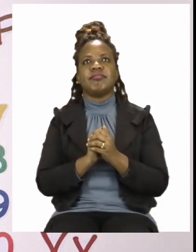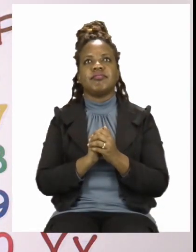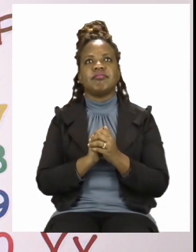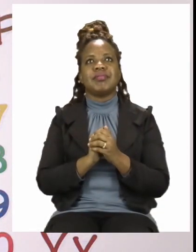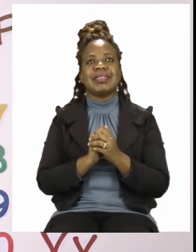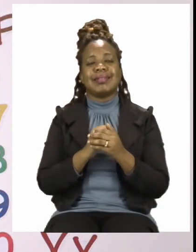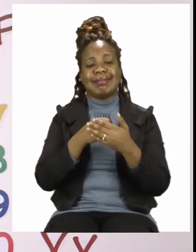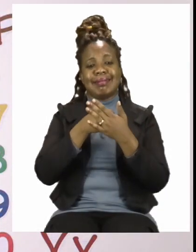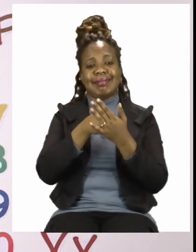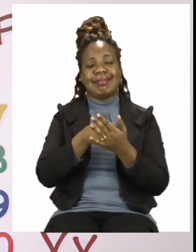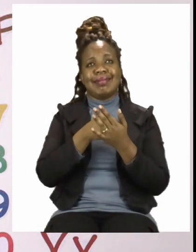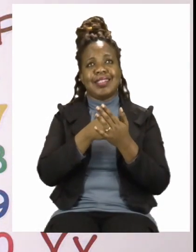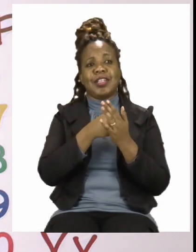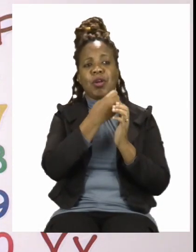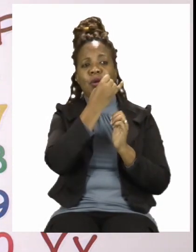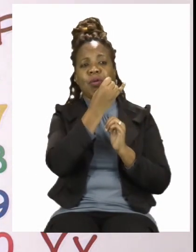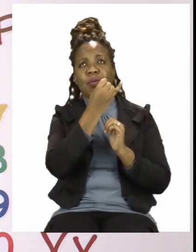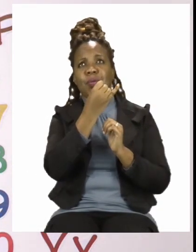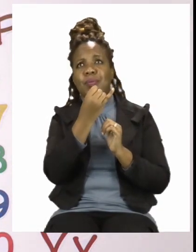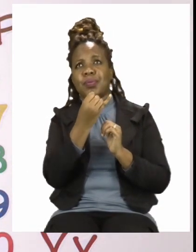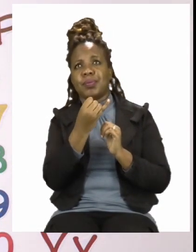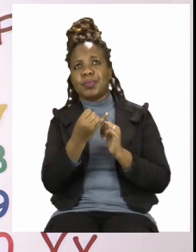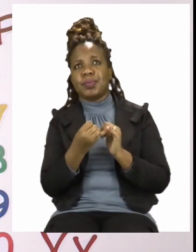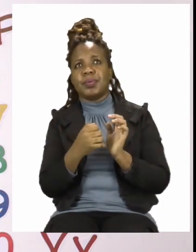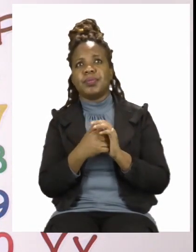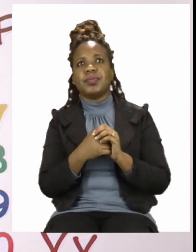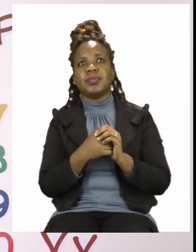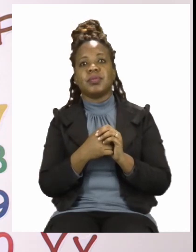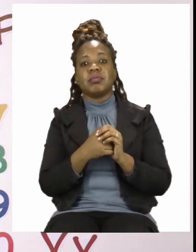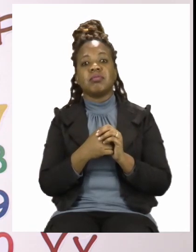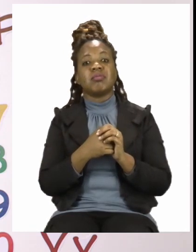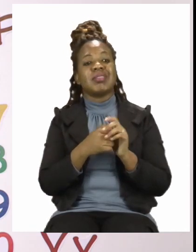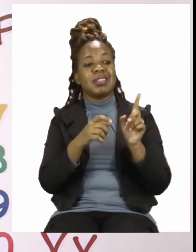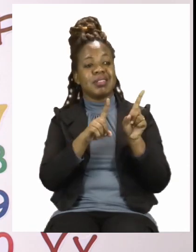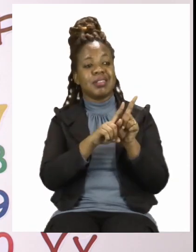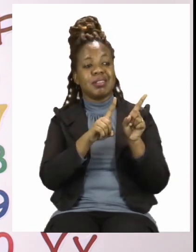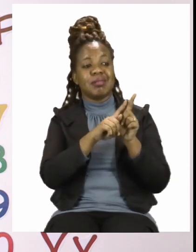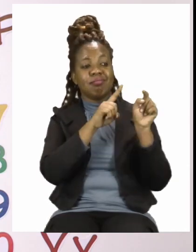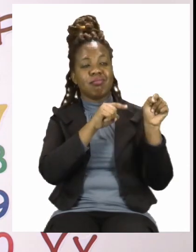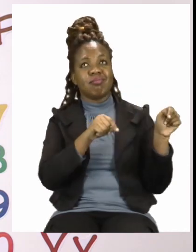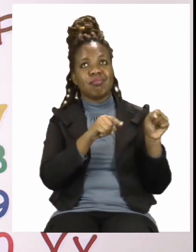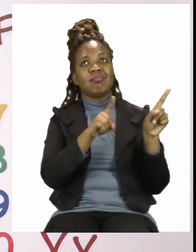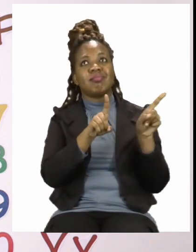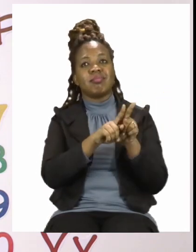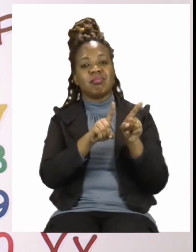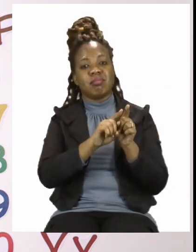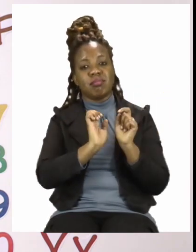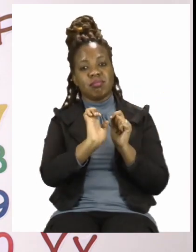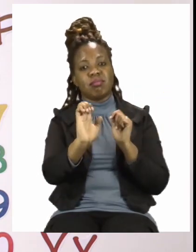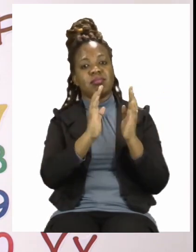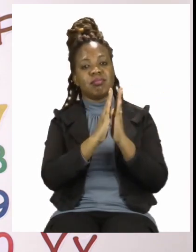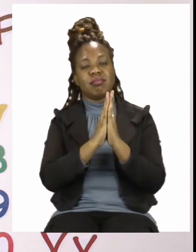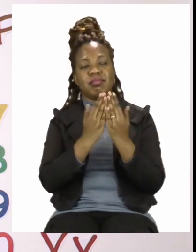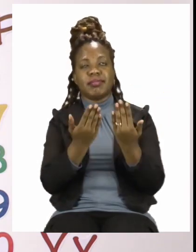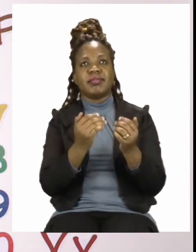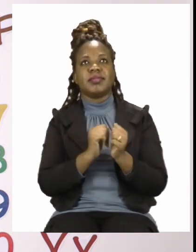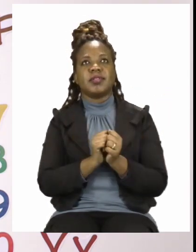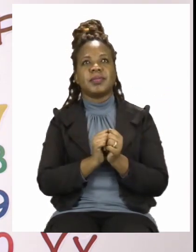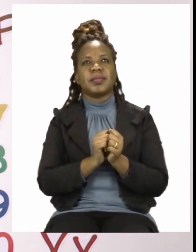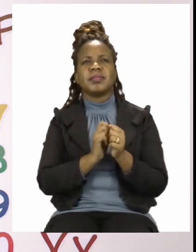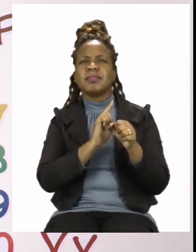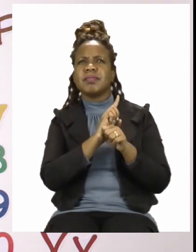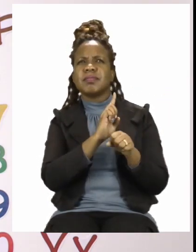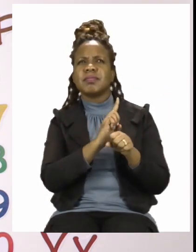these things on the board so you can follow in your booklet or on the board. The first thing that we're going to talk about